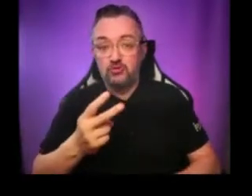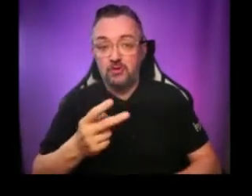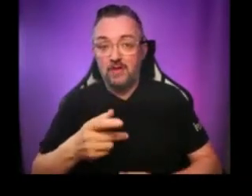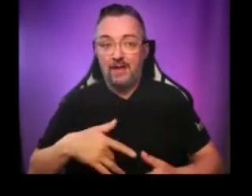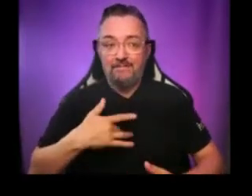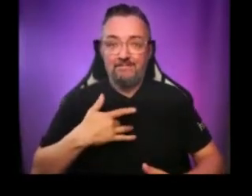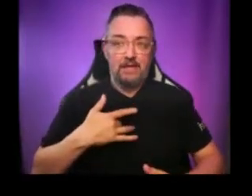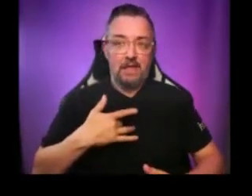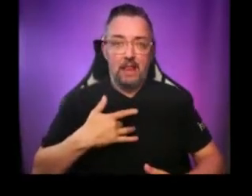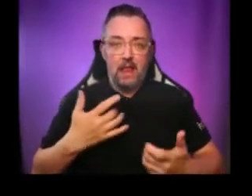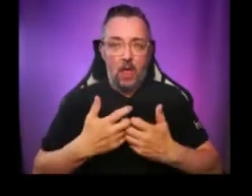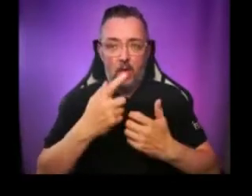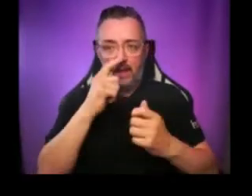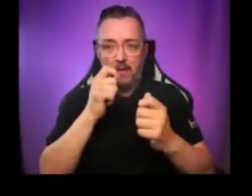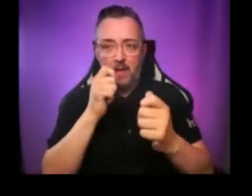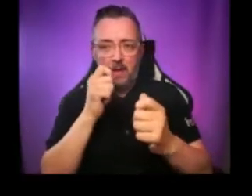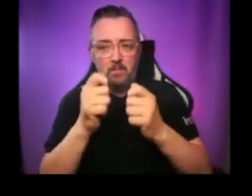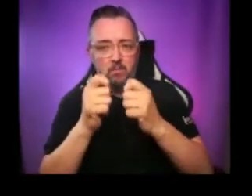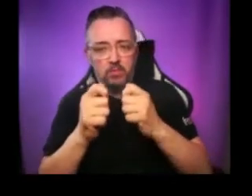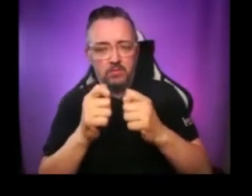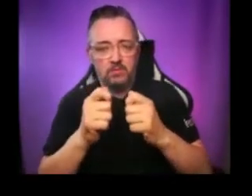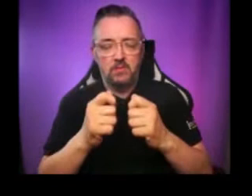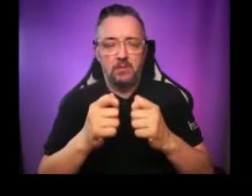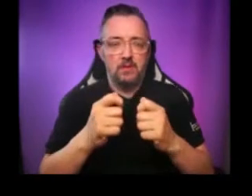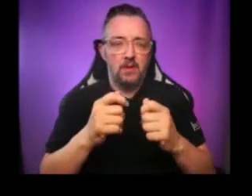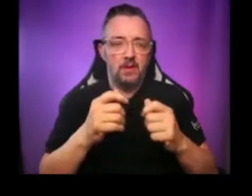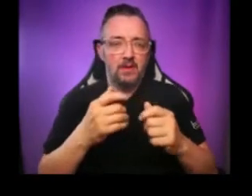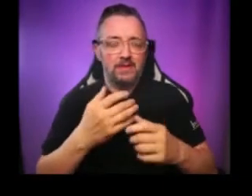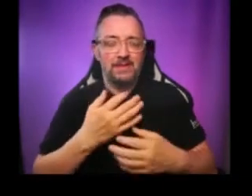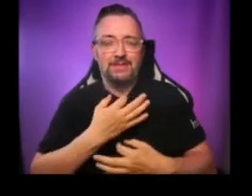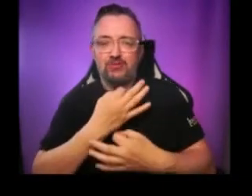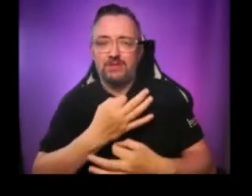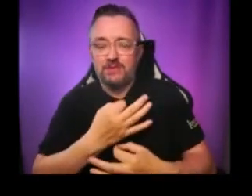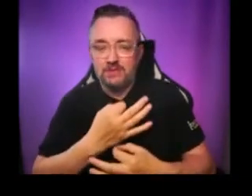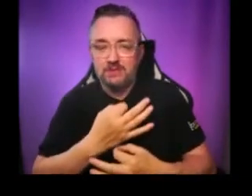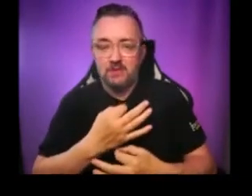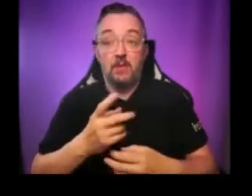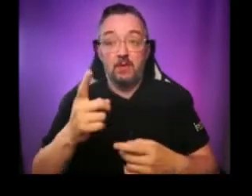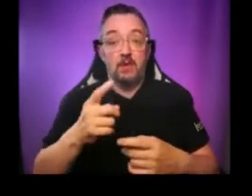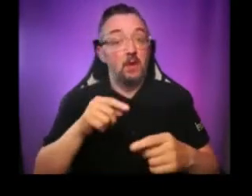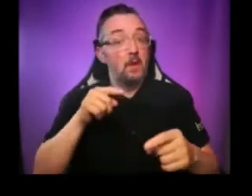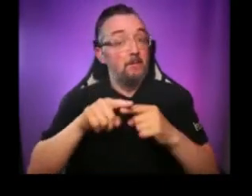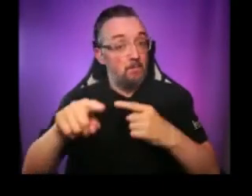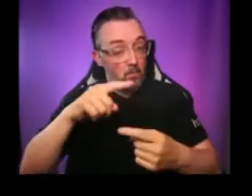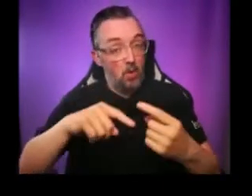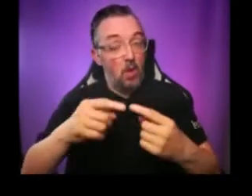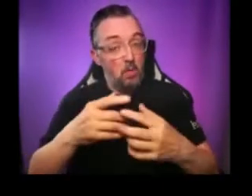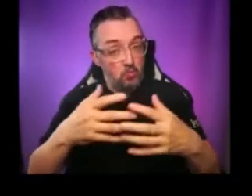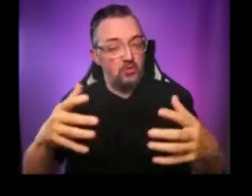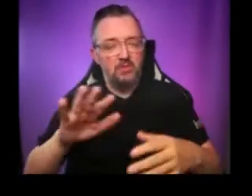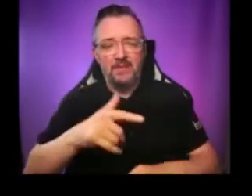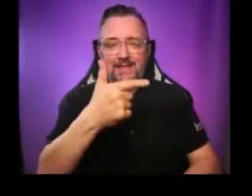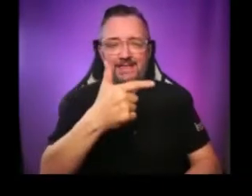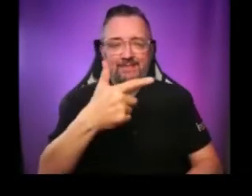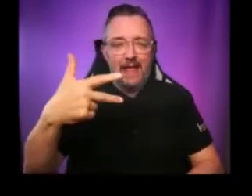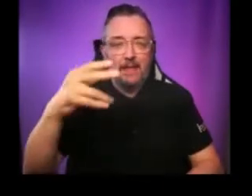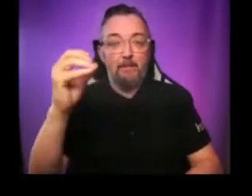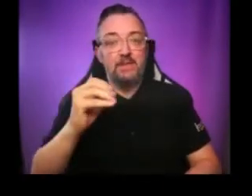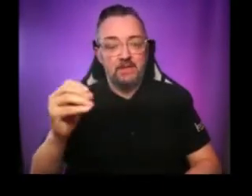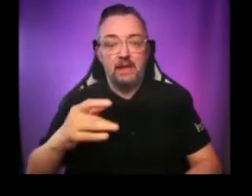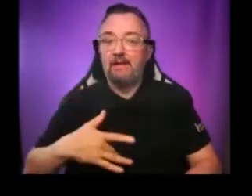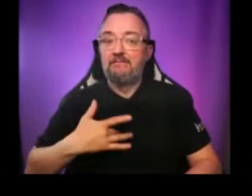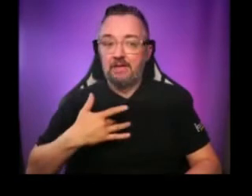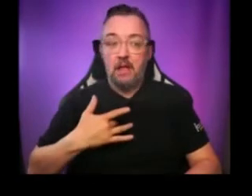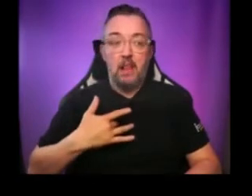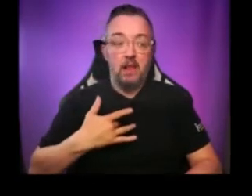in modifying their risk of disease. The good news is that the majority of people, around 78%, feel there is